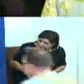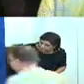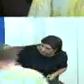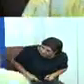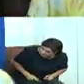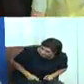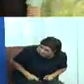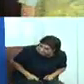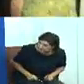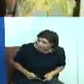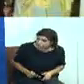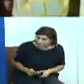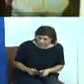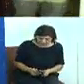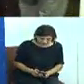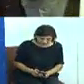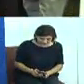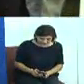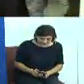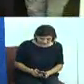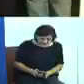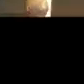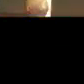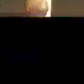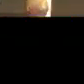Offer the orange.